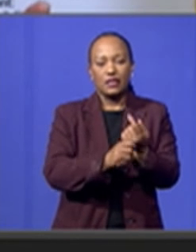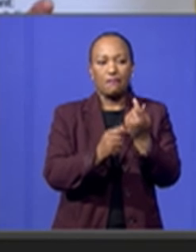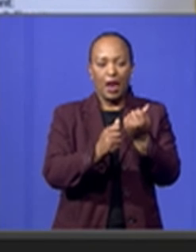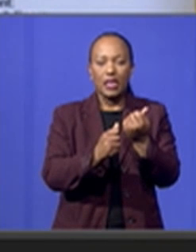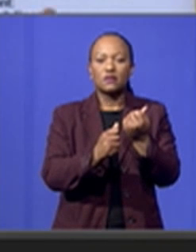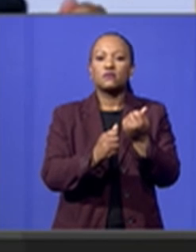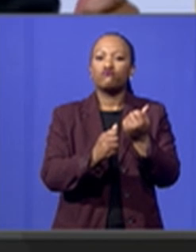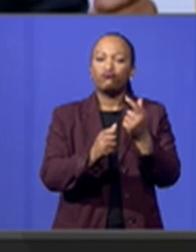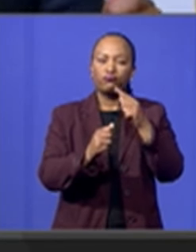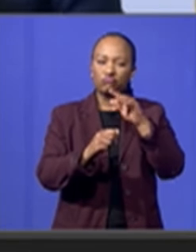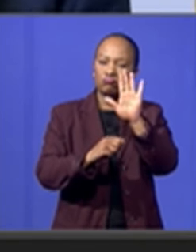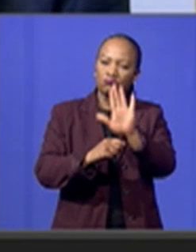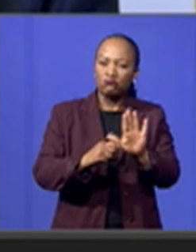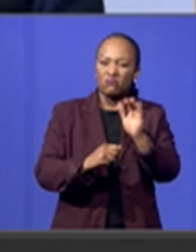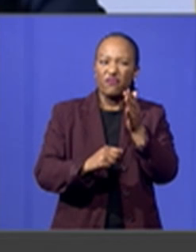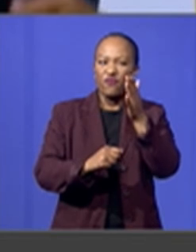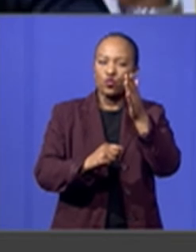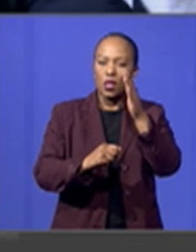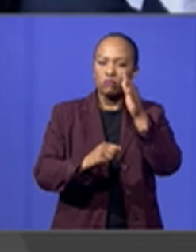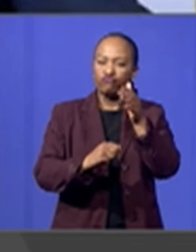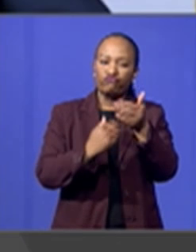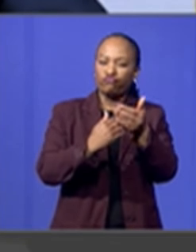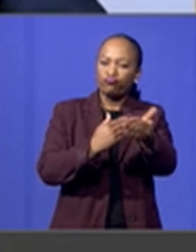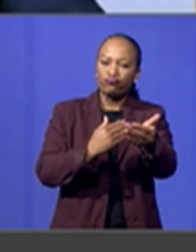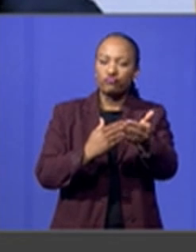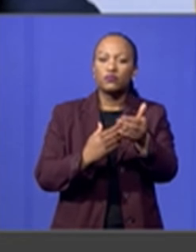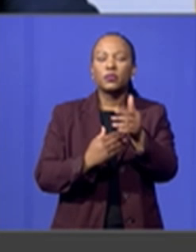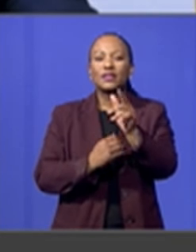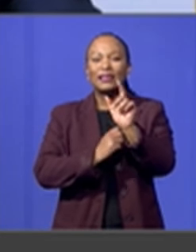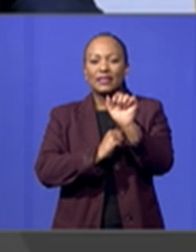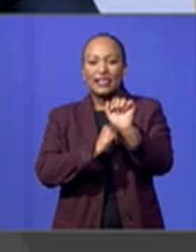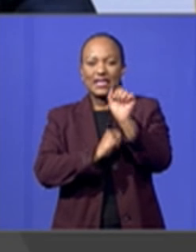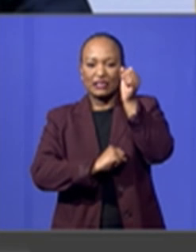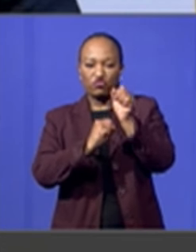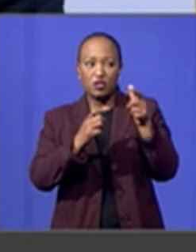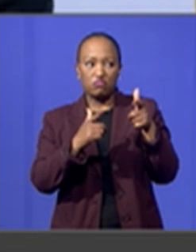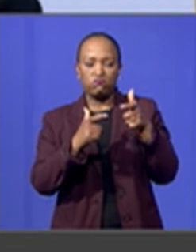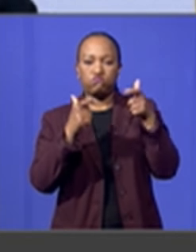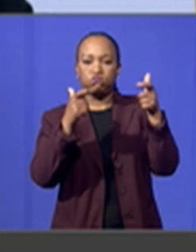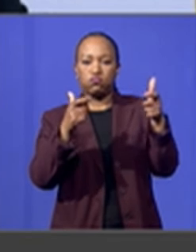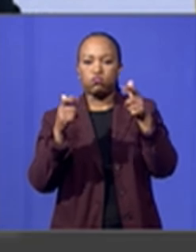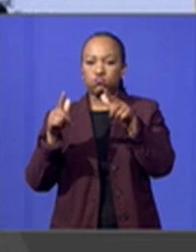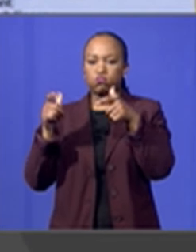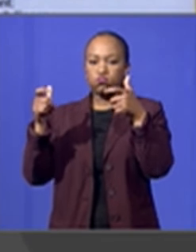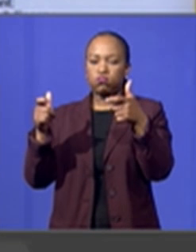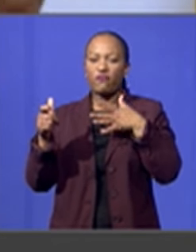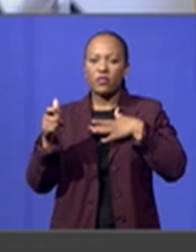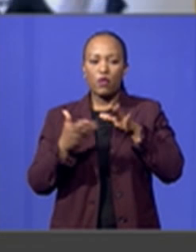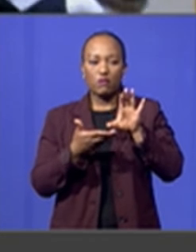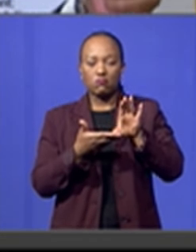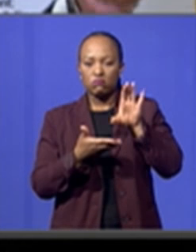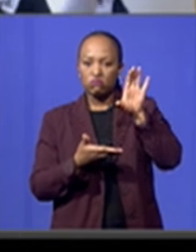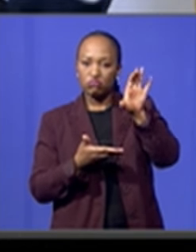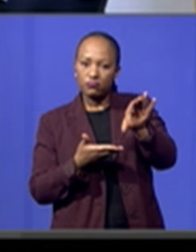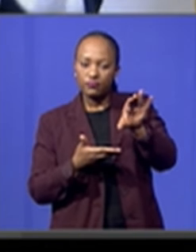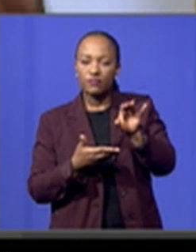important because for heavy industries, when people want to make significant investments in the South African economy and they're